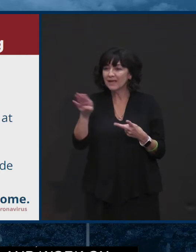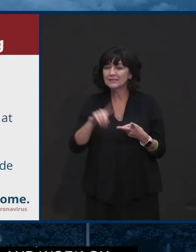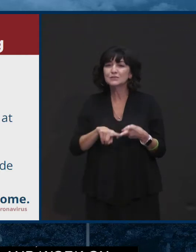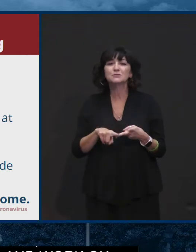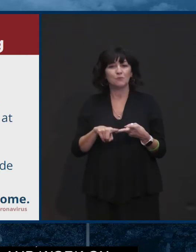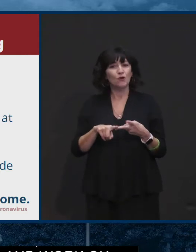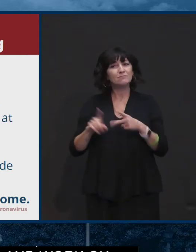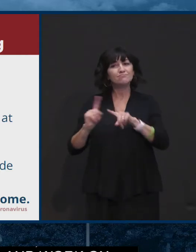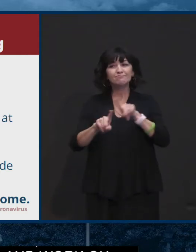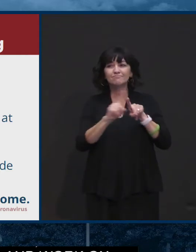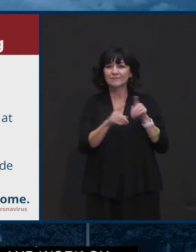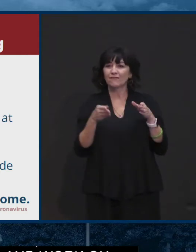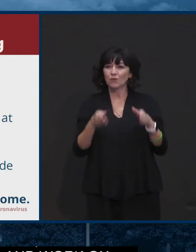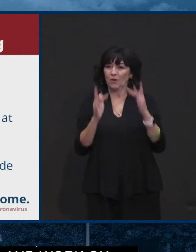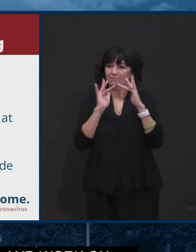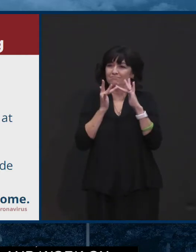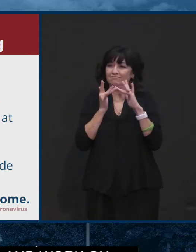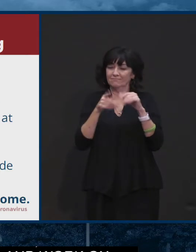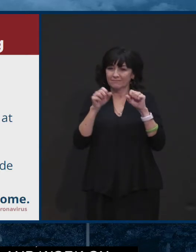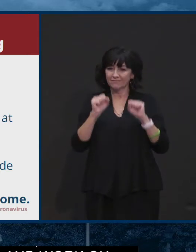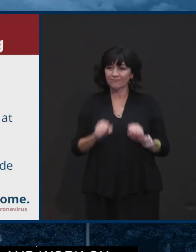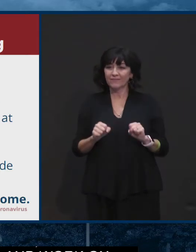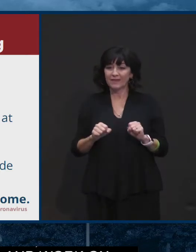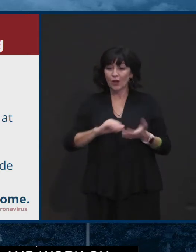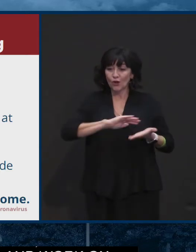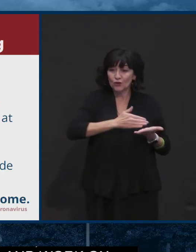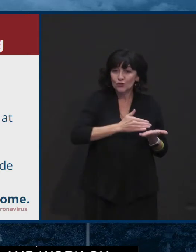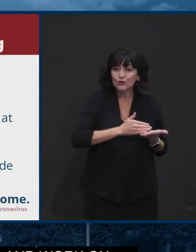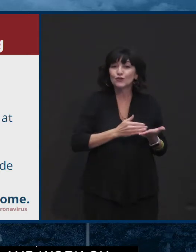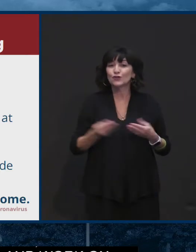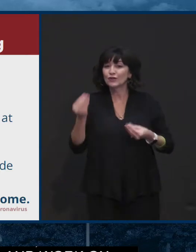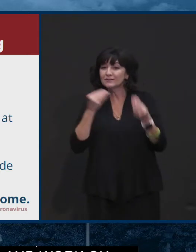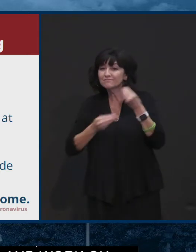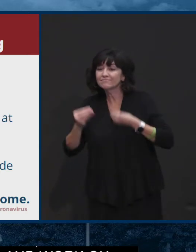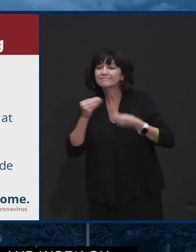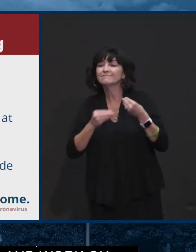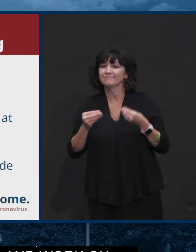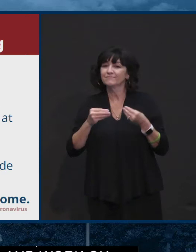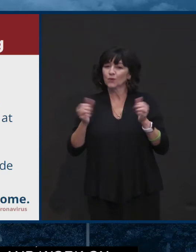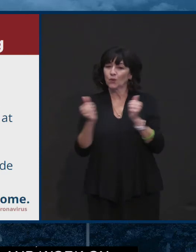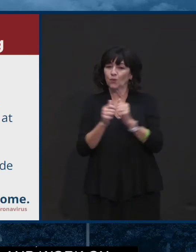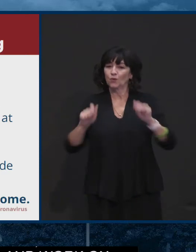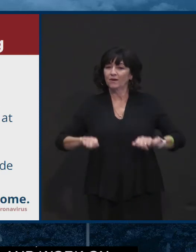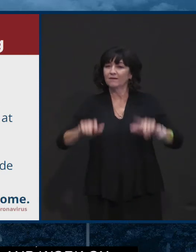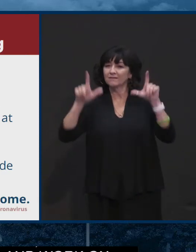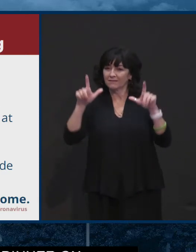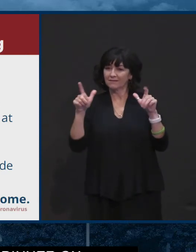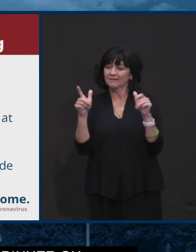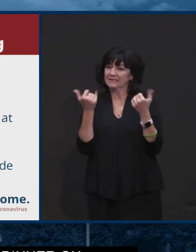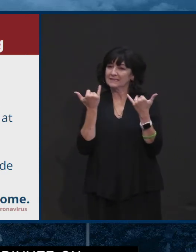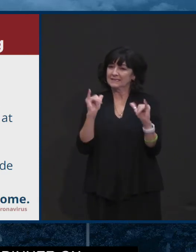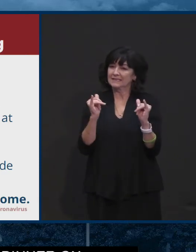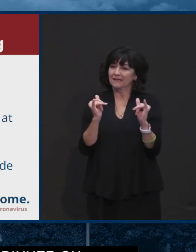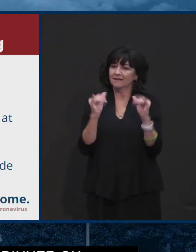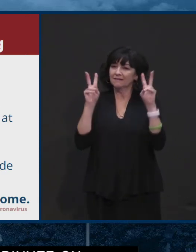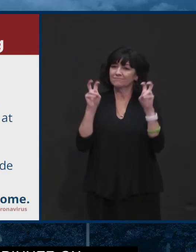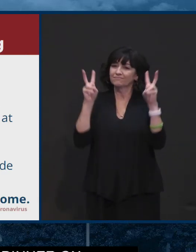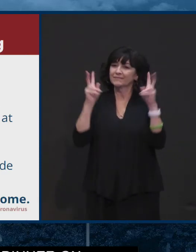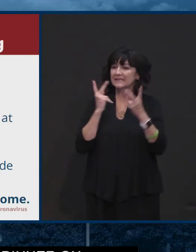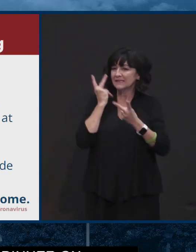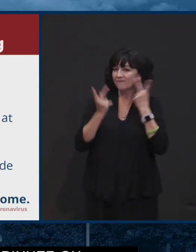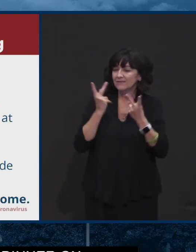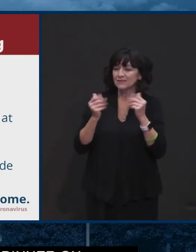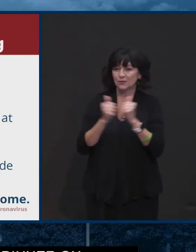electronic communication. So you can share gratitude and recipes with friends and family via Zoom. And then the